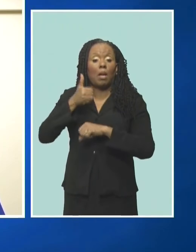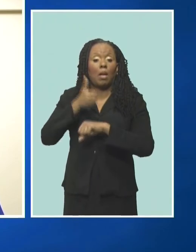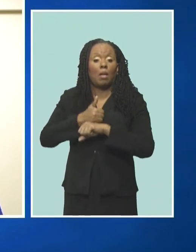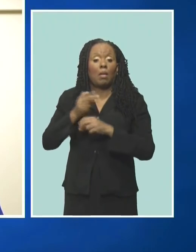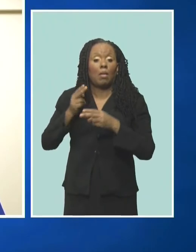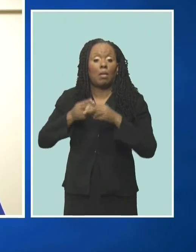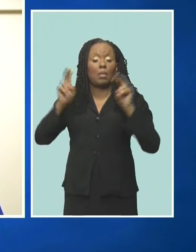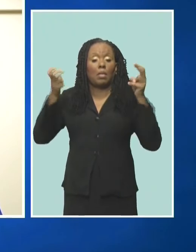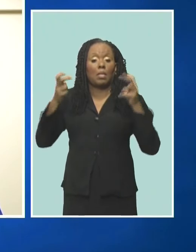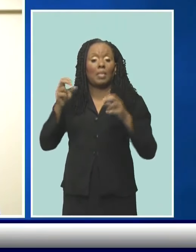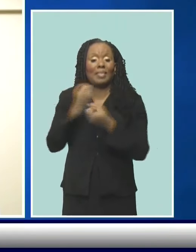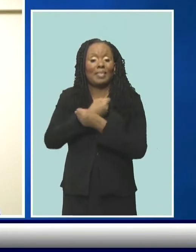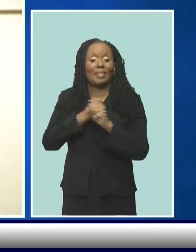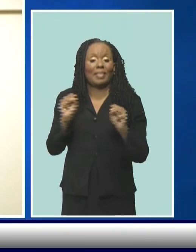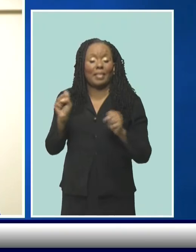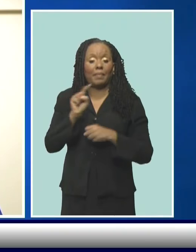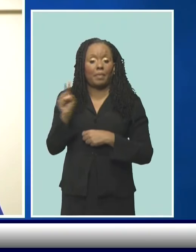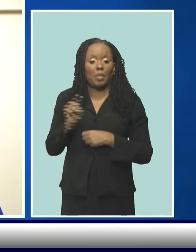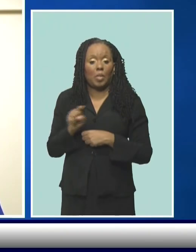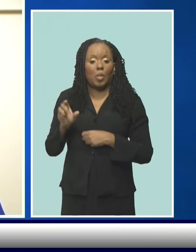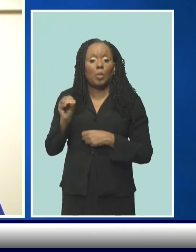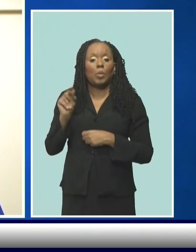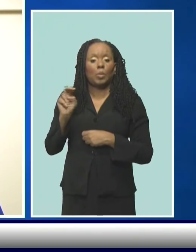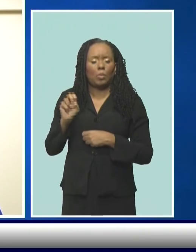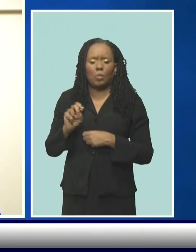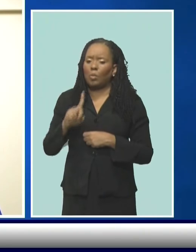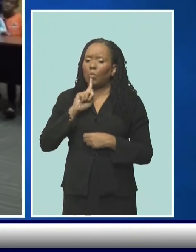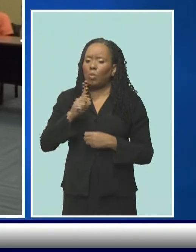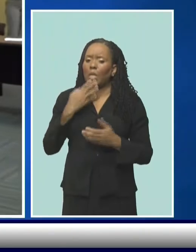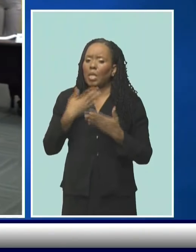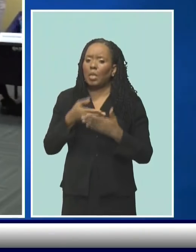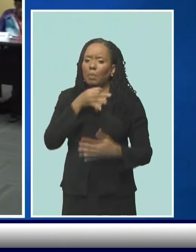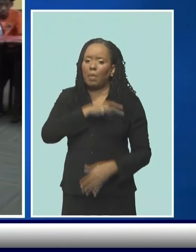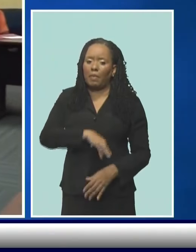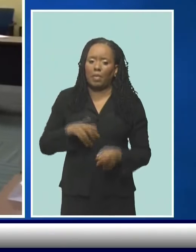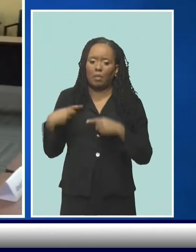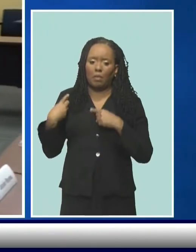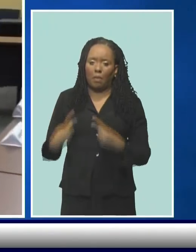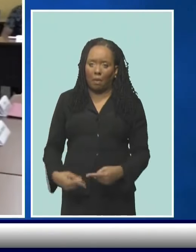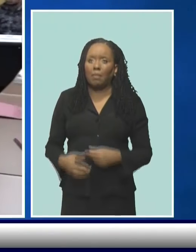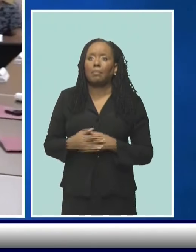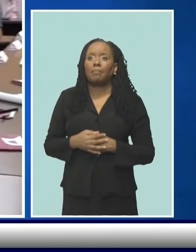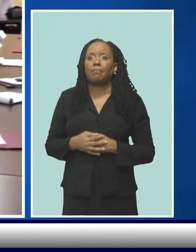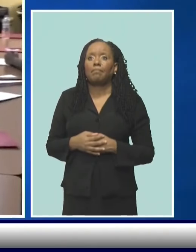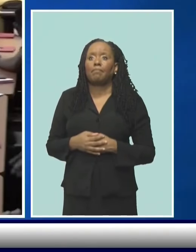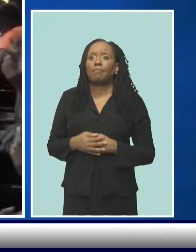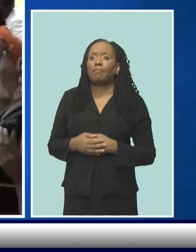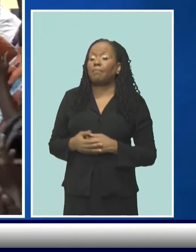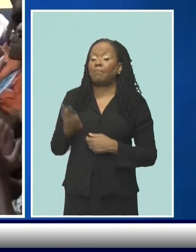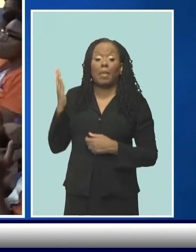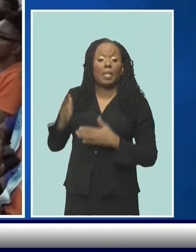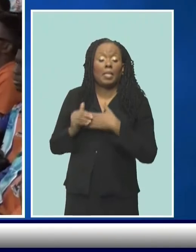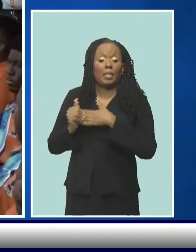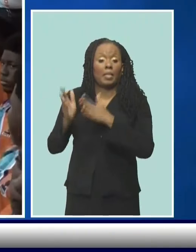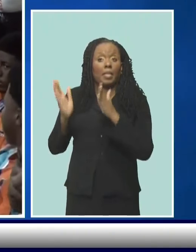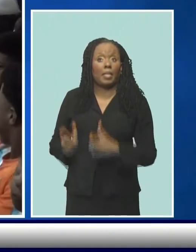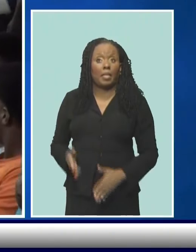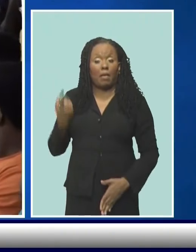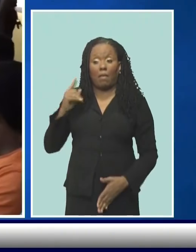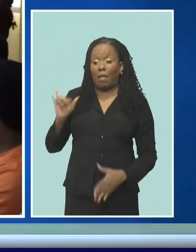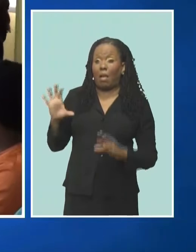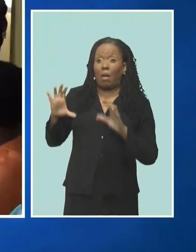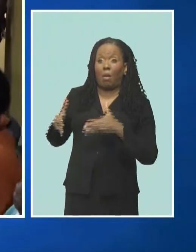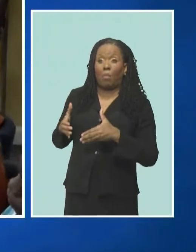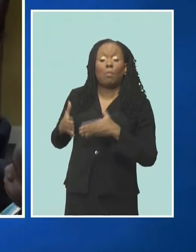President and founder of the Men's Empowerment Network, Fabian Sargent, has committed himself to helping the nation's youth